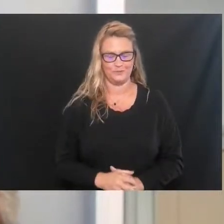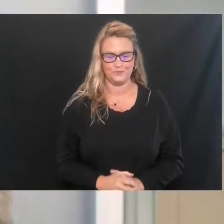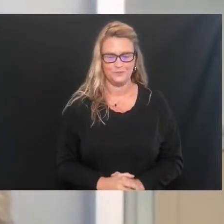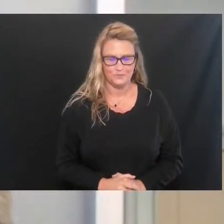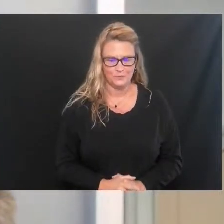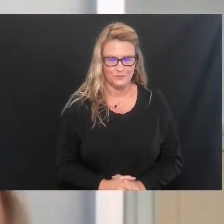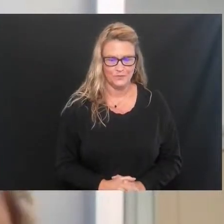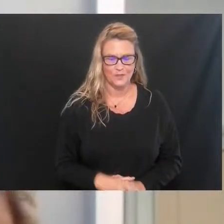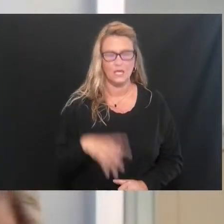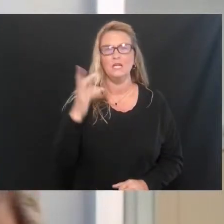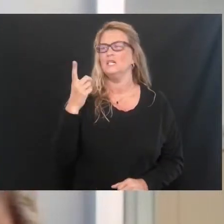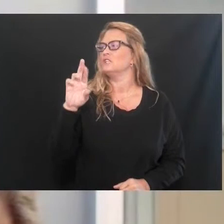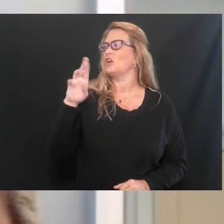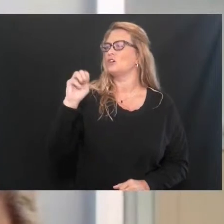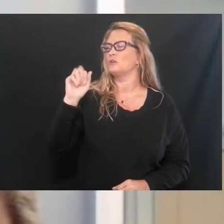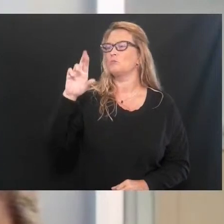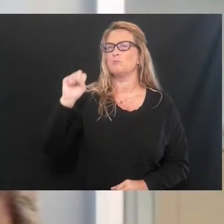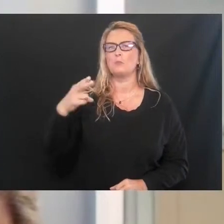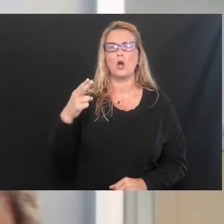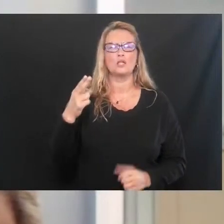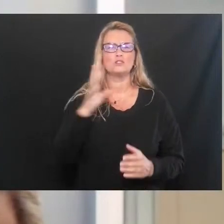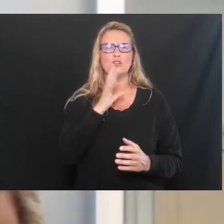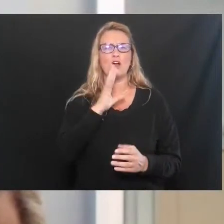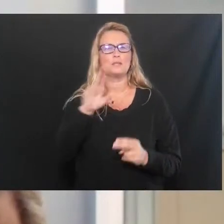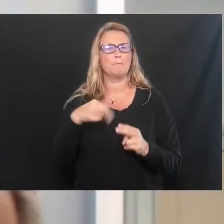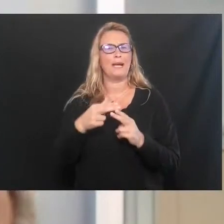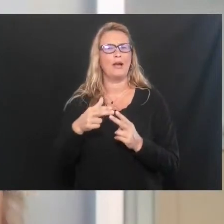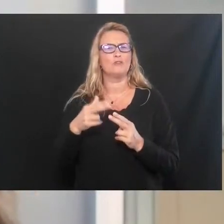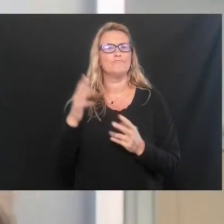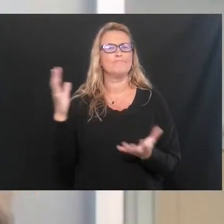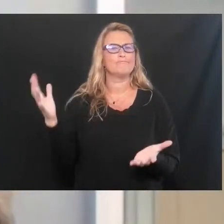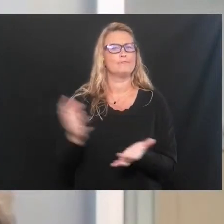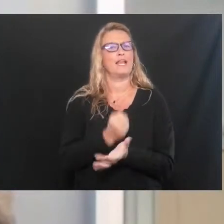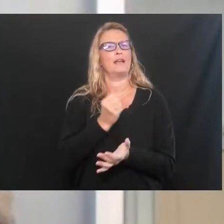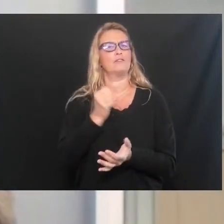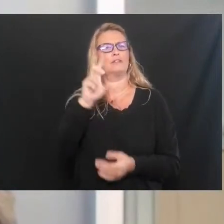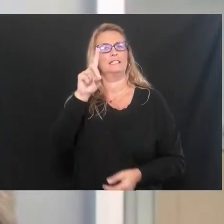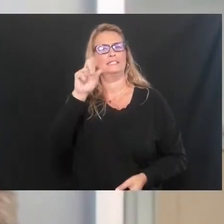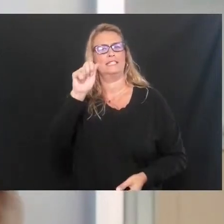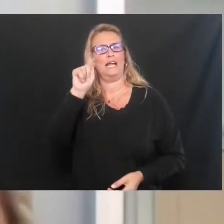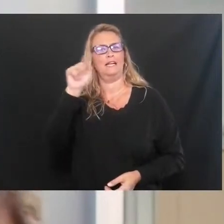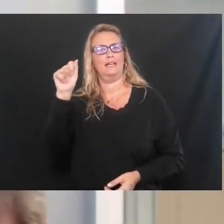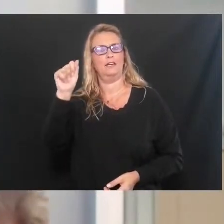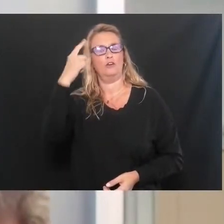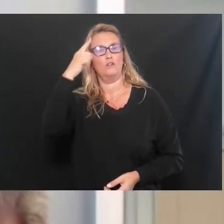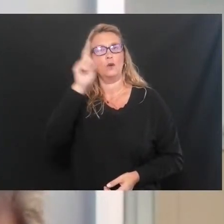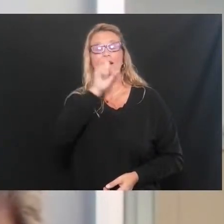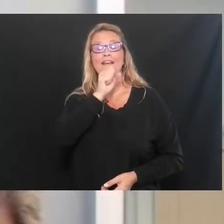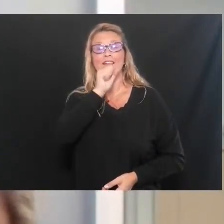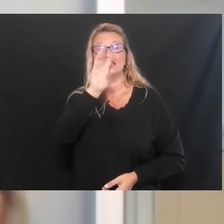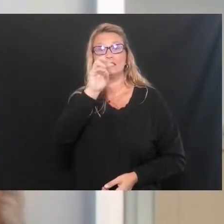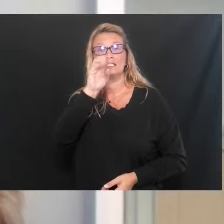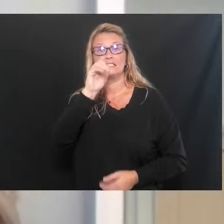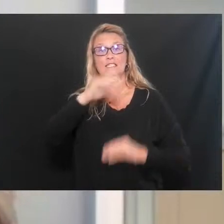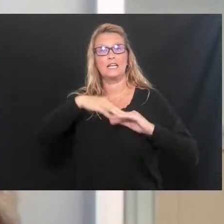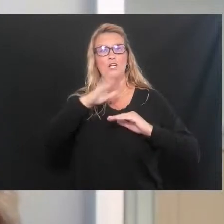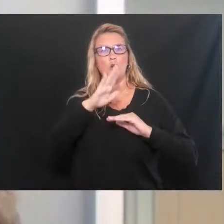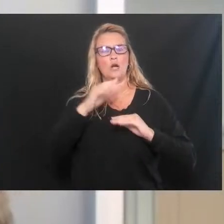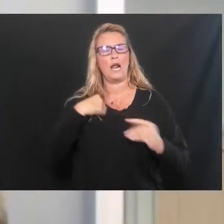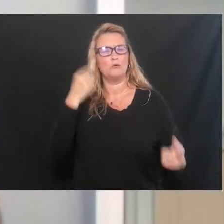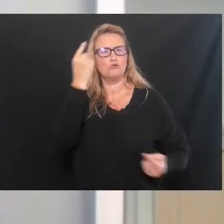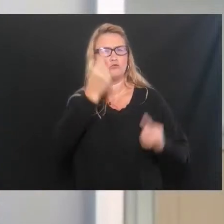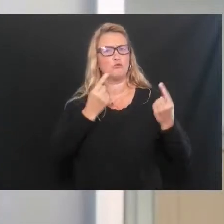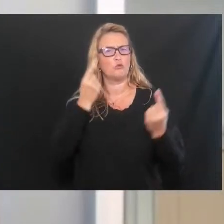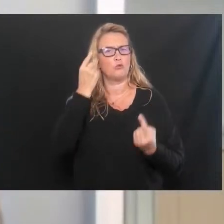gathering data on the level of antibodies in individuals 60 and older. I'm wondering, are West